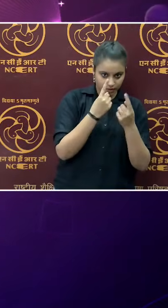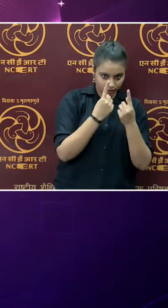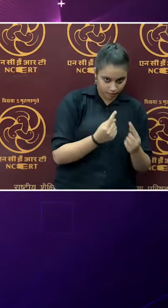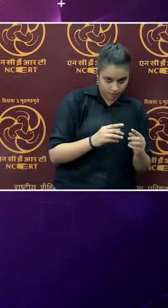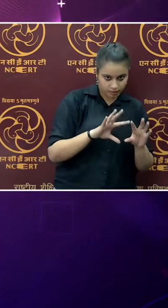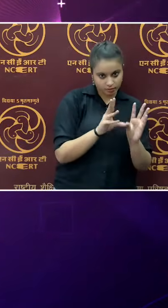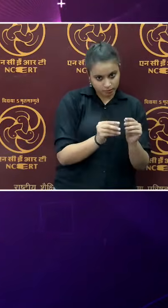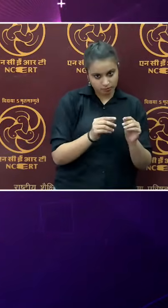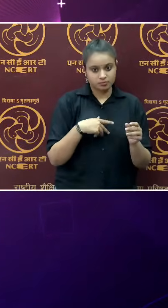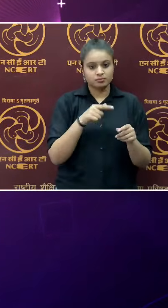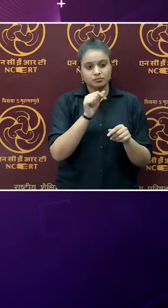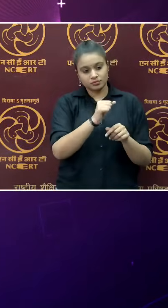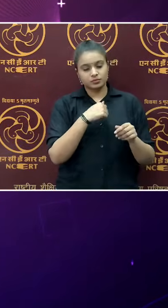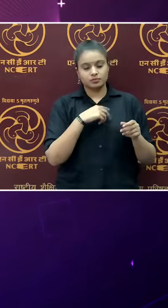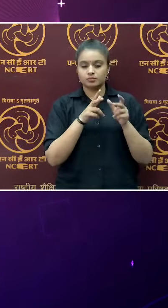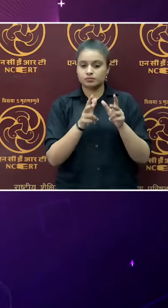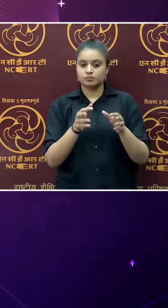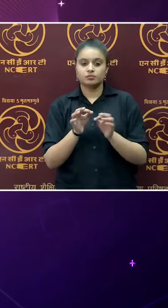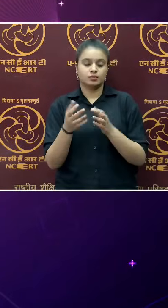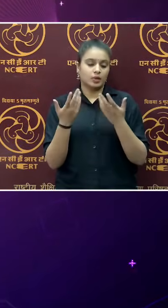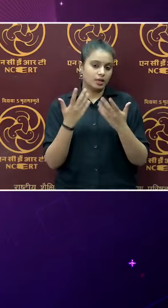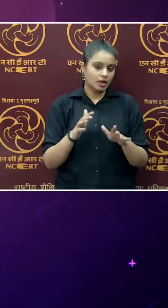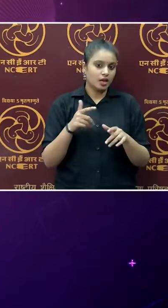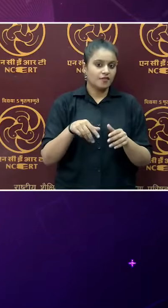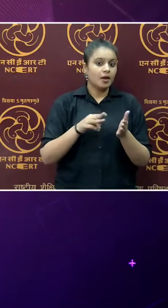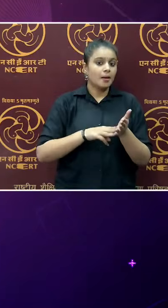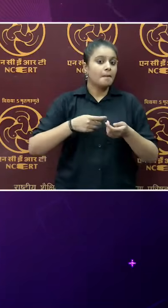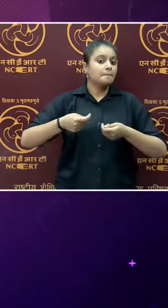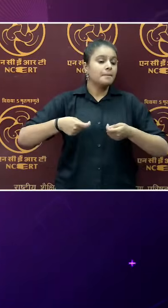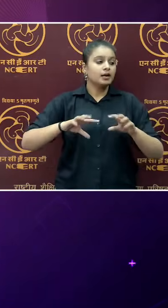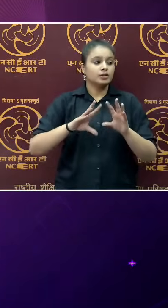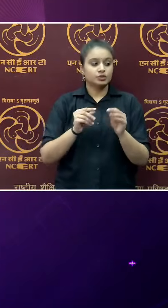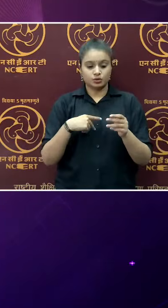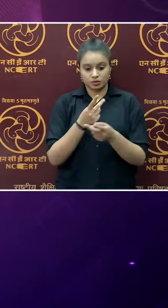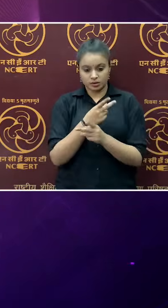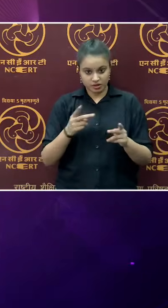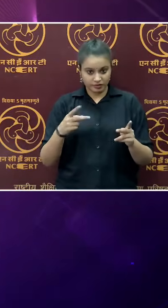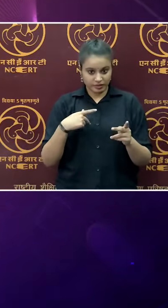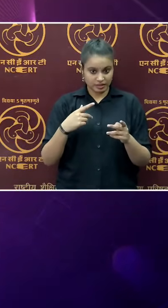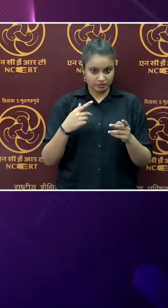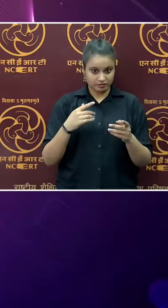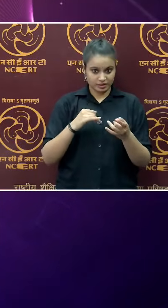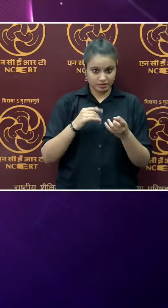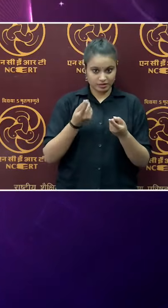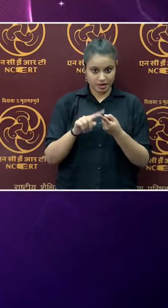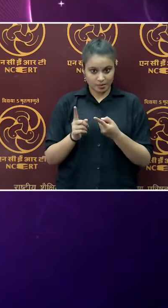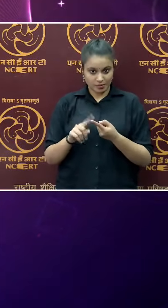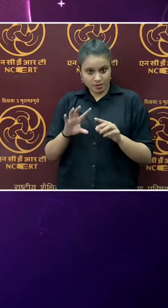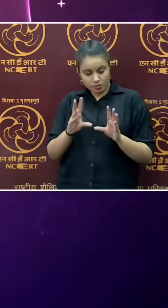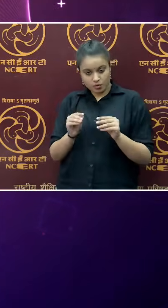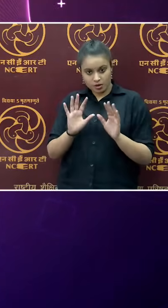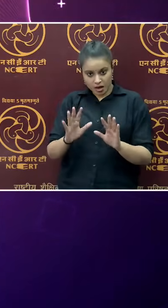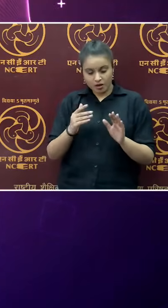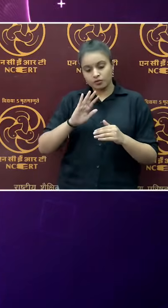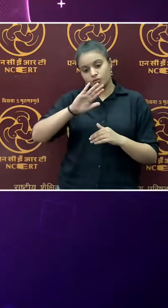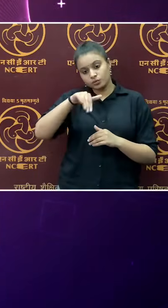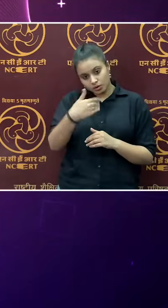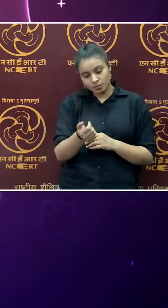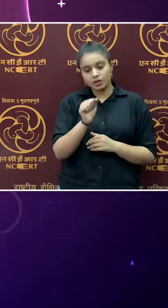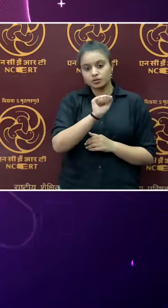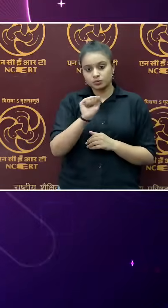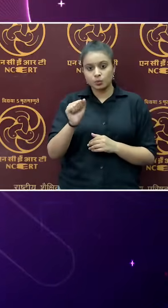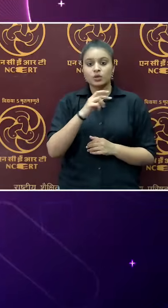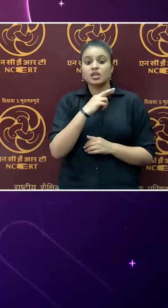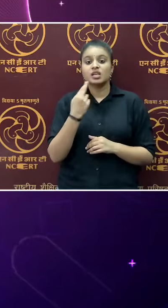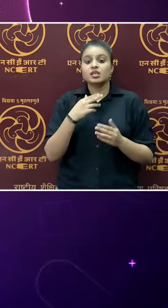been clearly explained, and management of those emerging symptoms. That's very important. Then addressing the risk